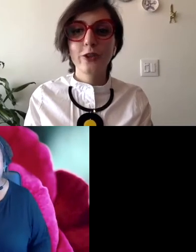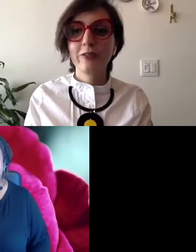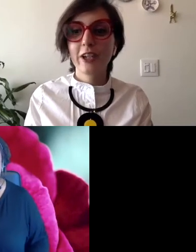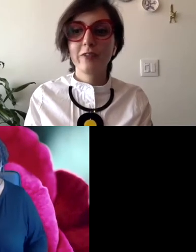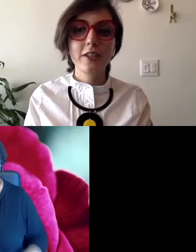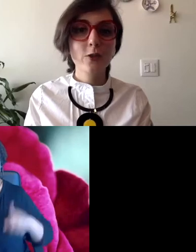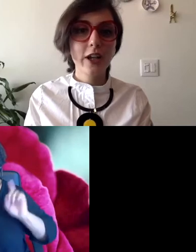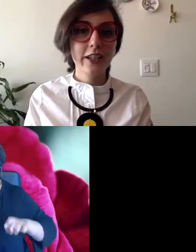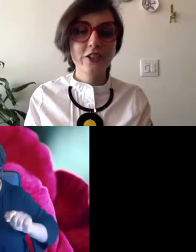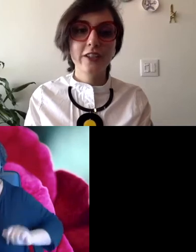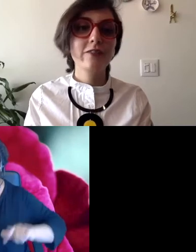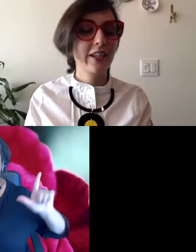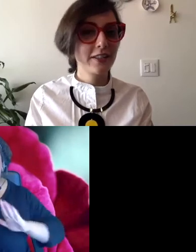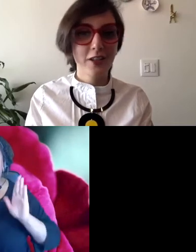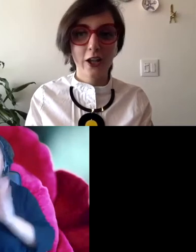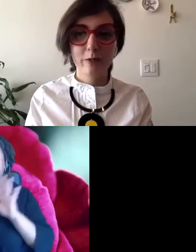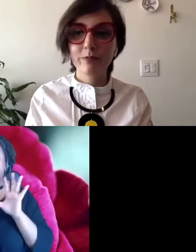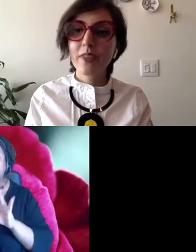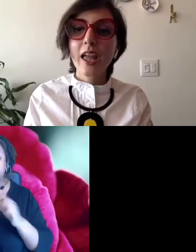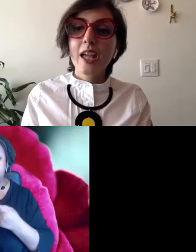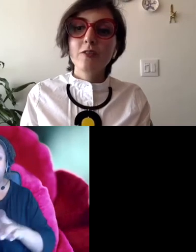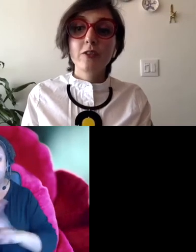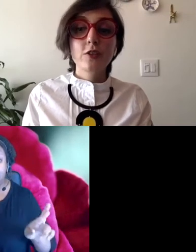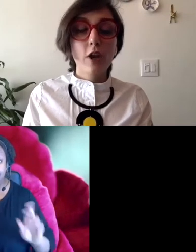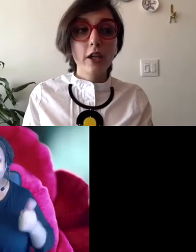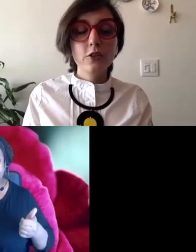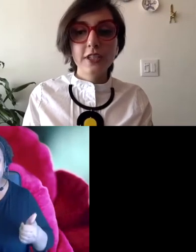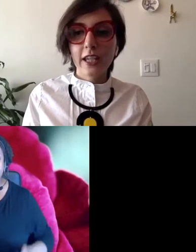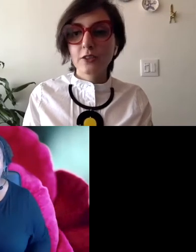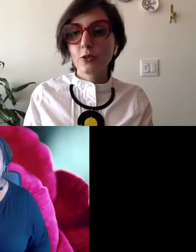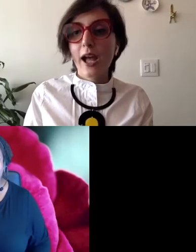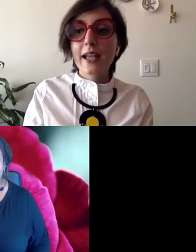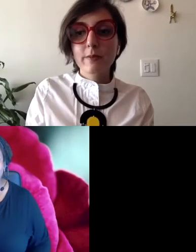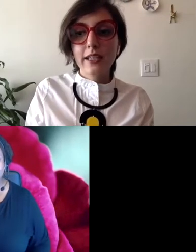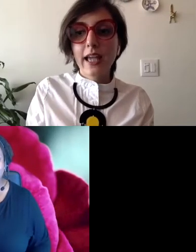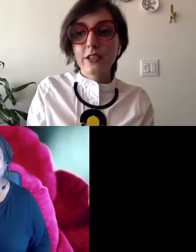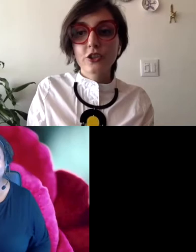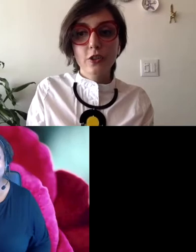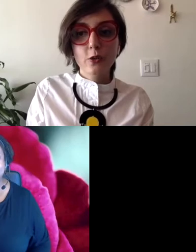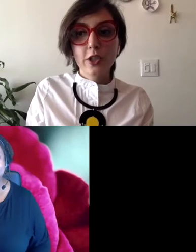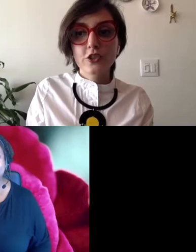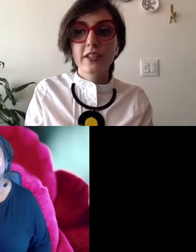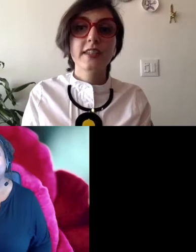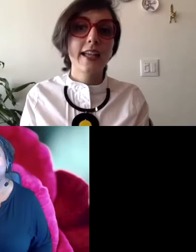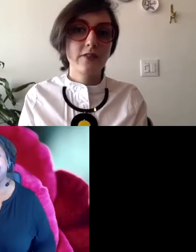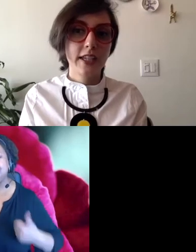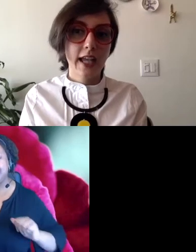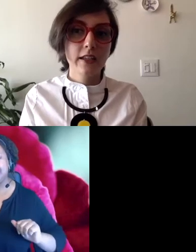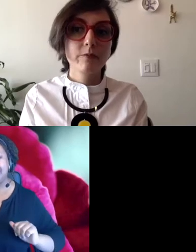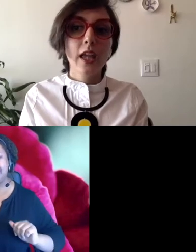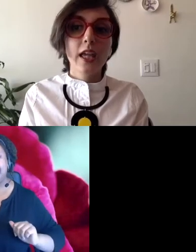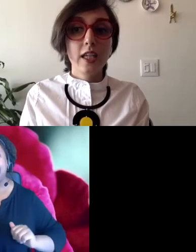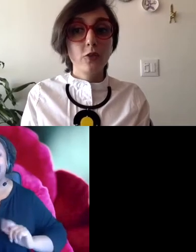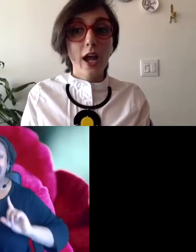to join via video connection when it's time. We will try to get to as many additional questions as we